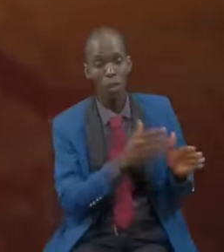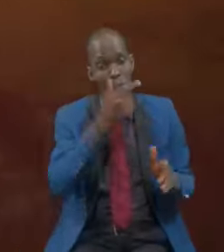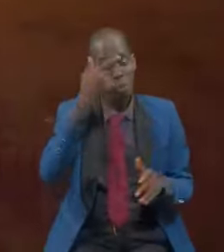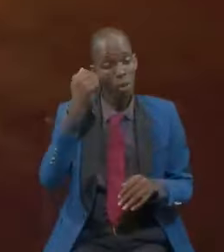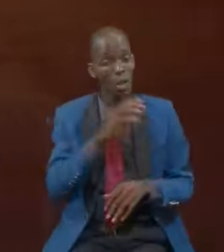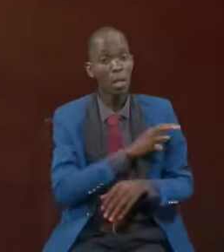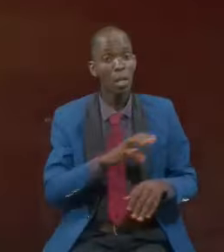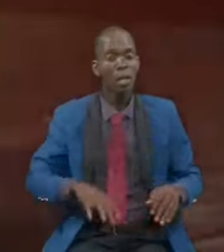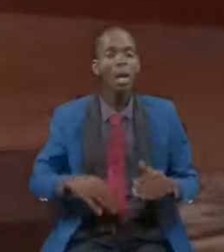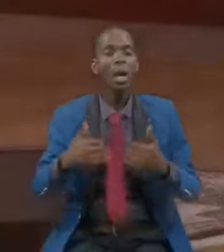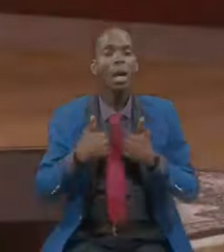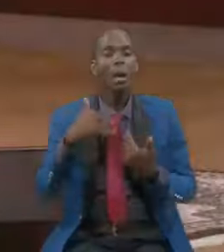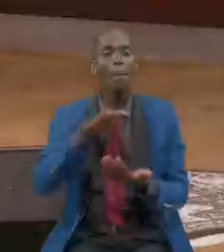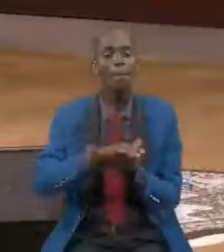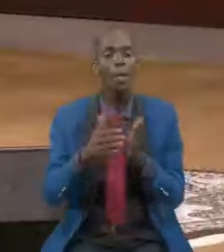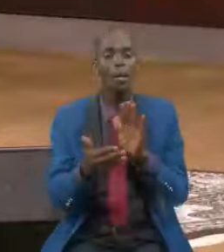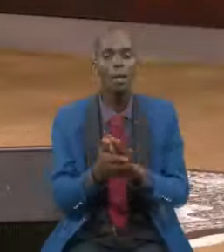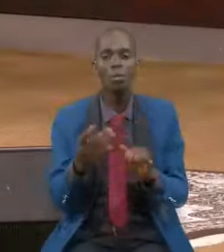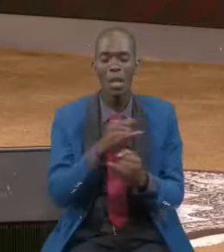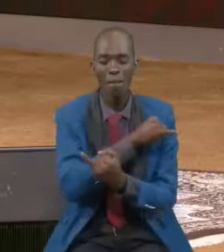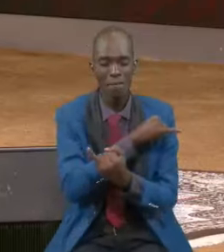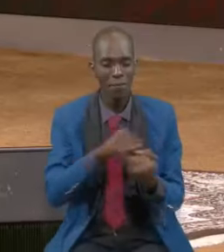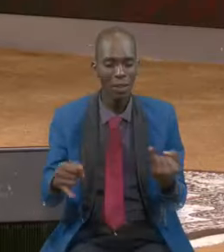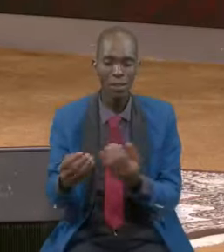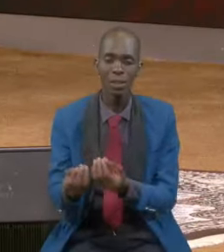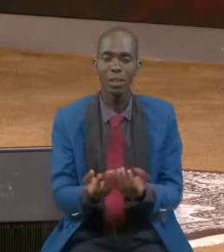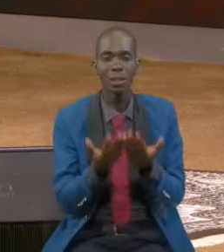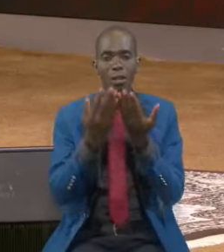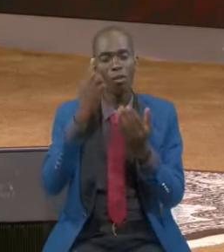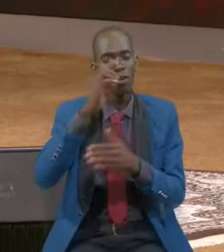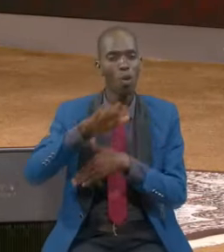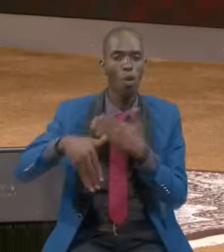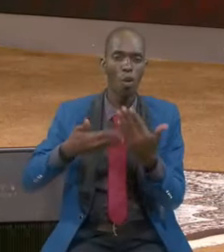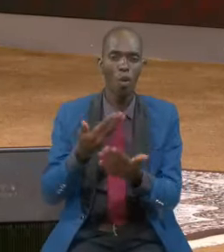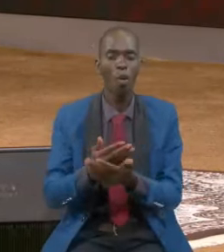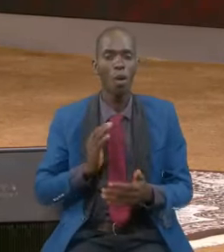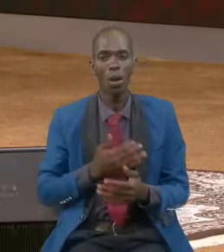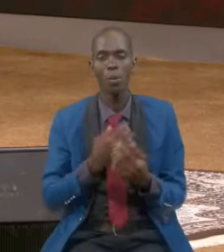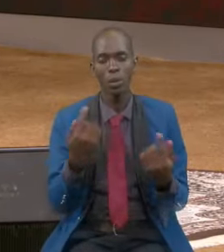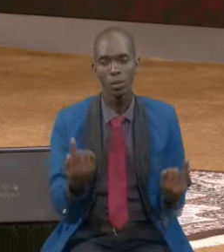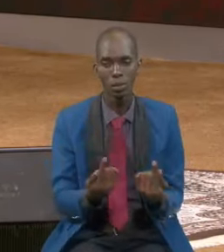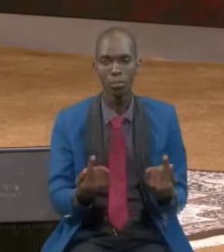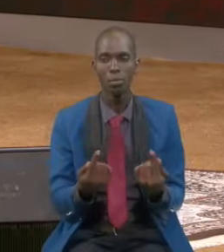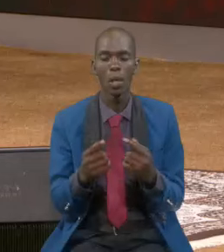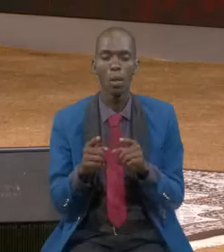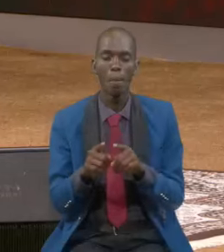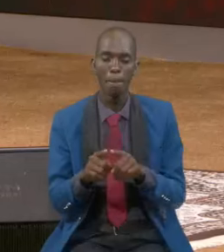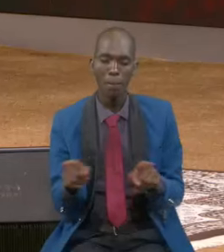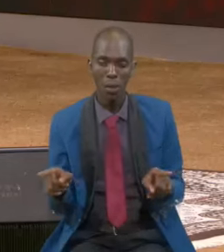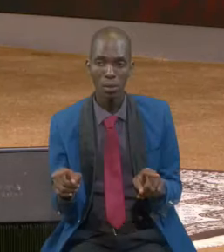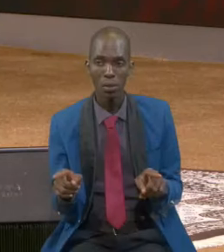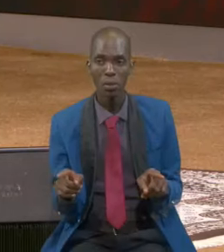has become the final sacrifice for all our sins. But the